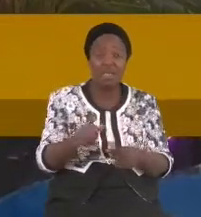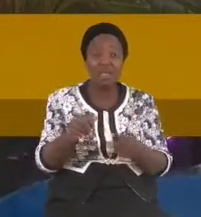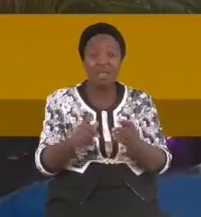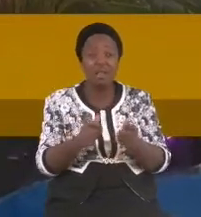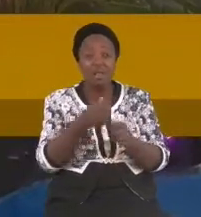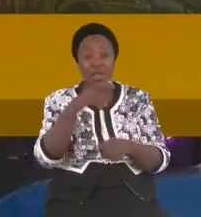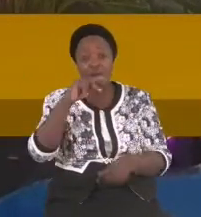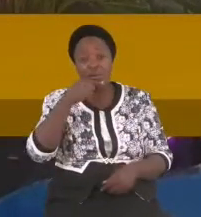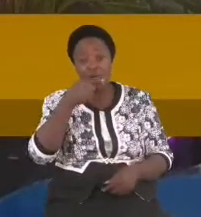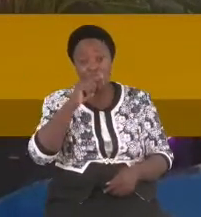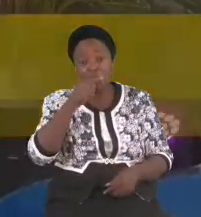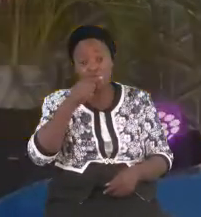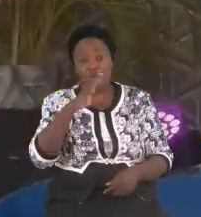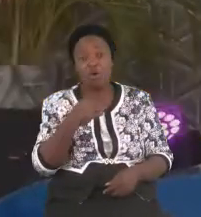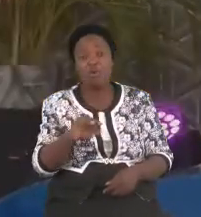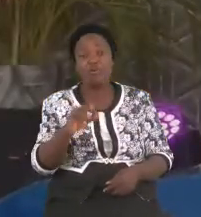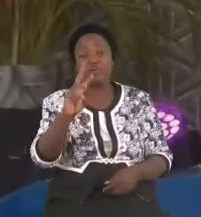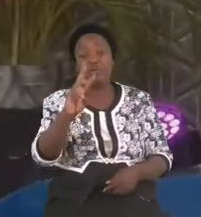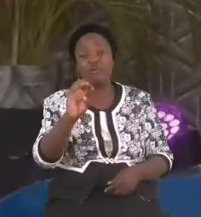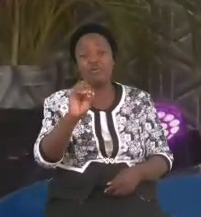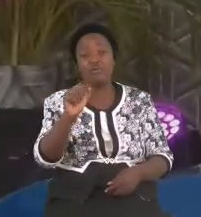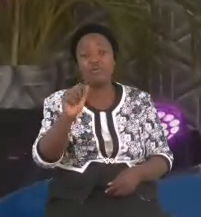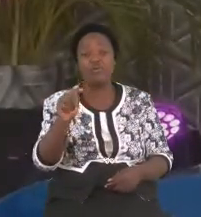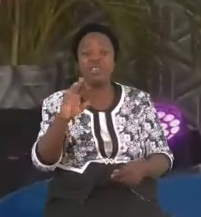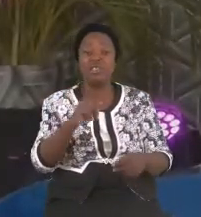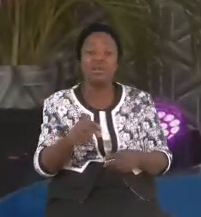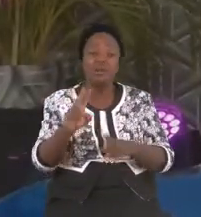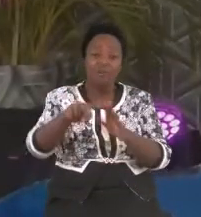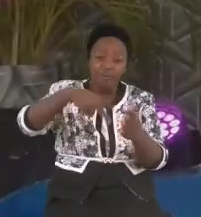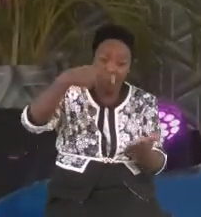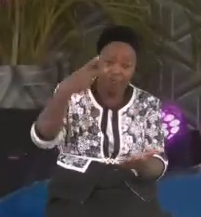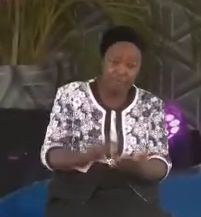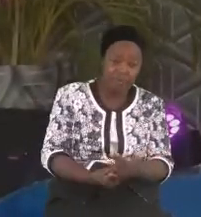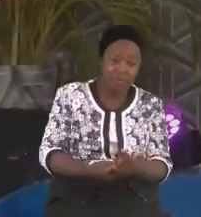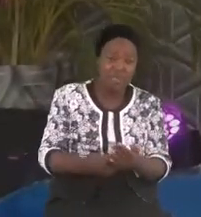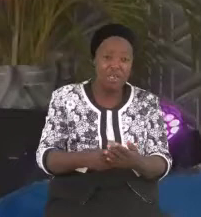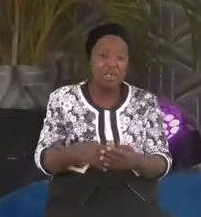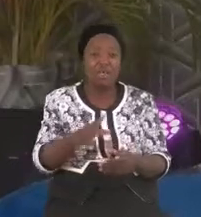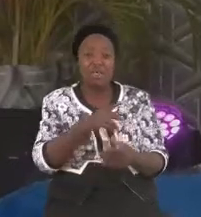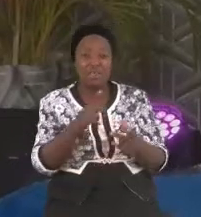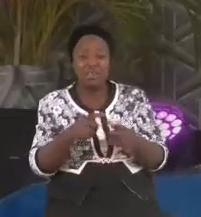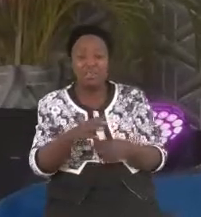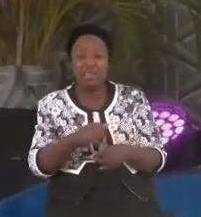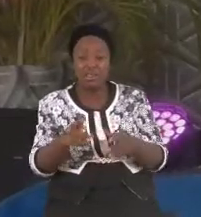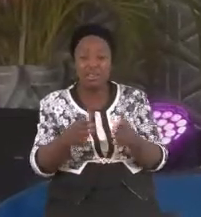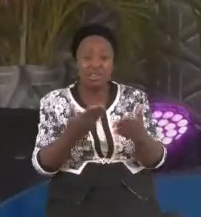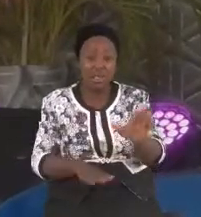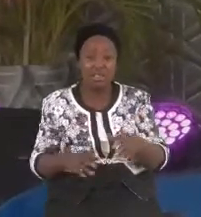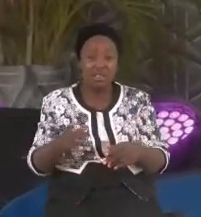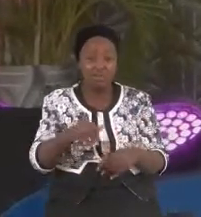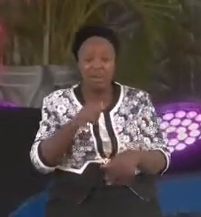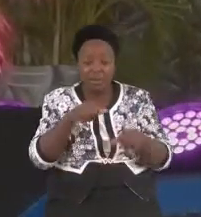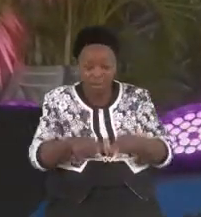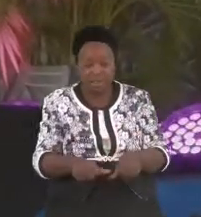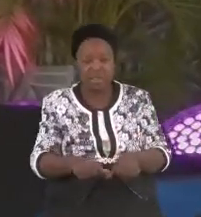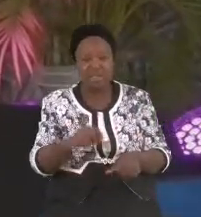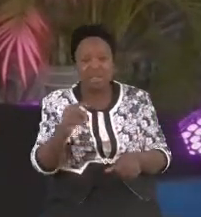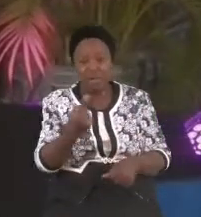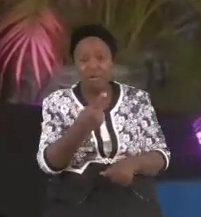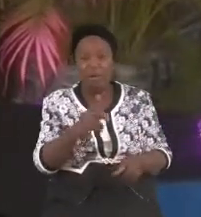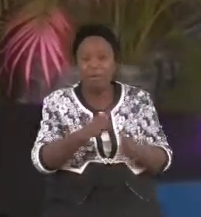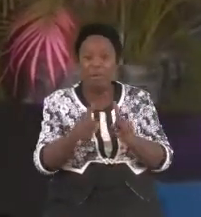the ground and die, it abideth alone. But if it die, it